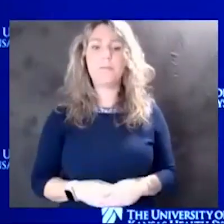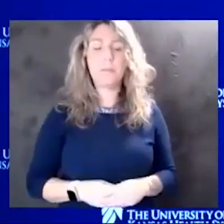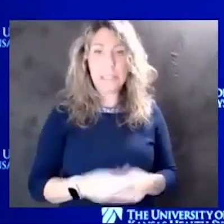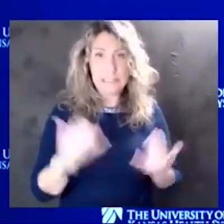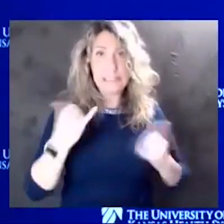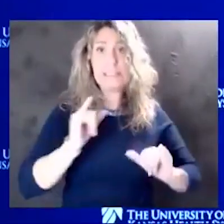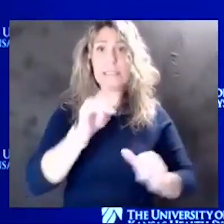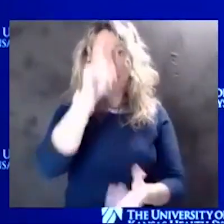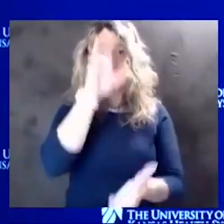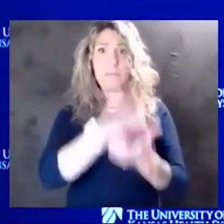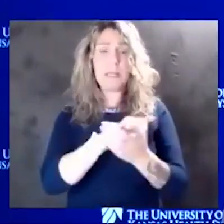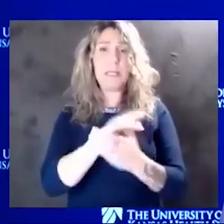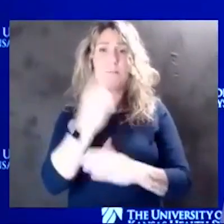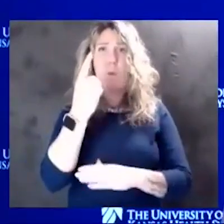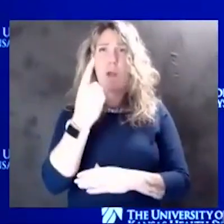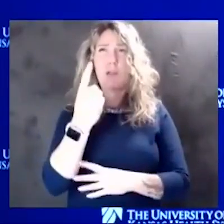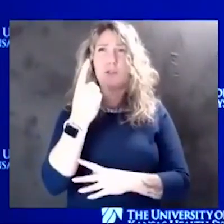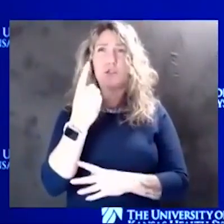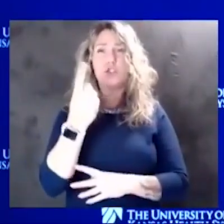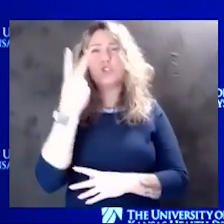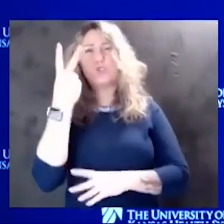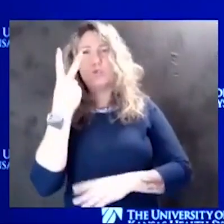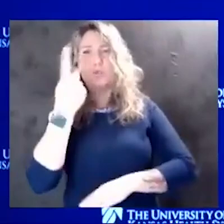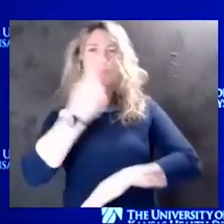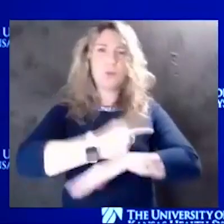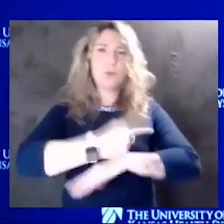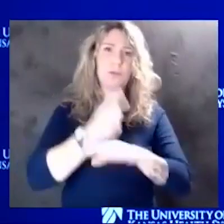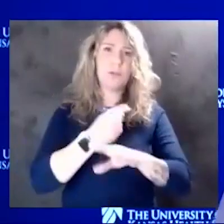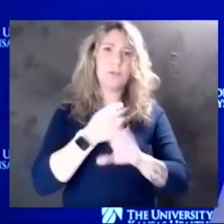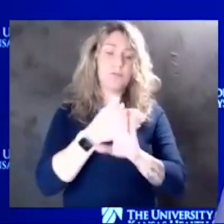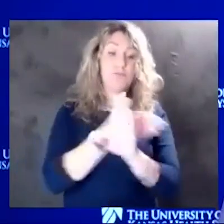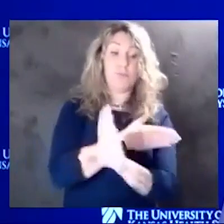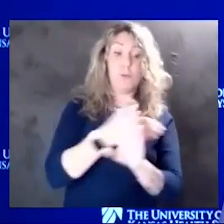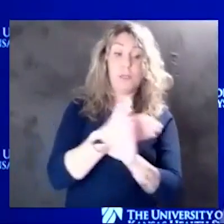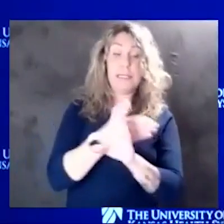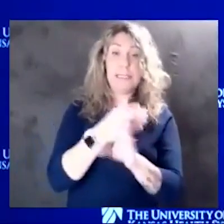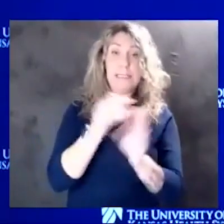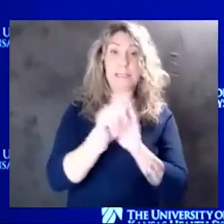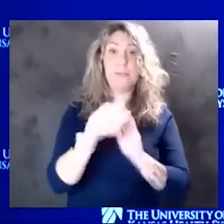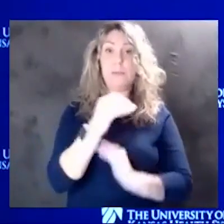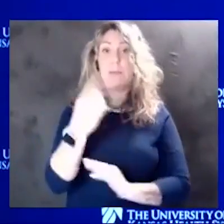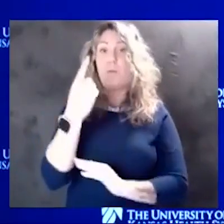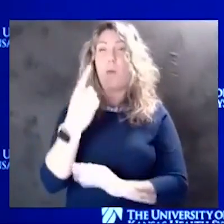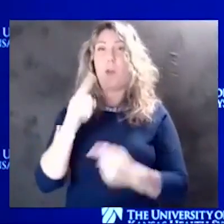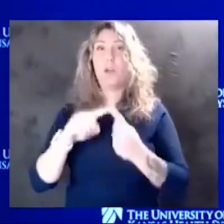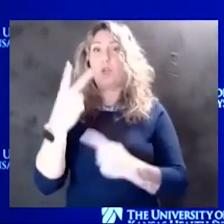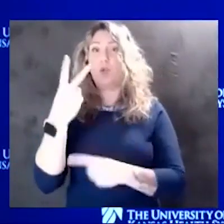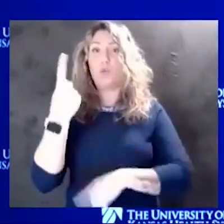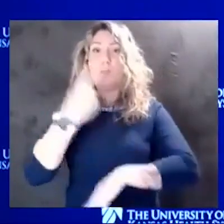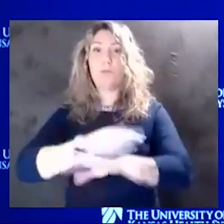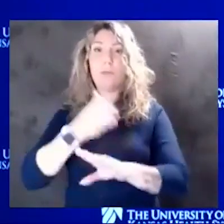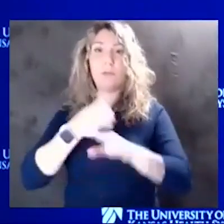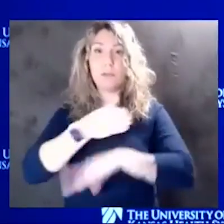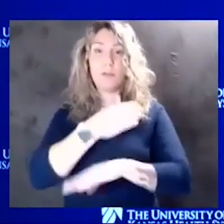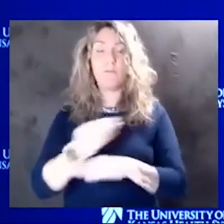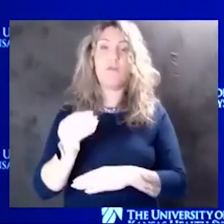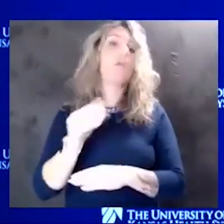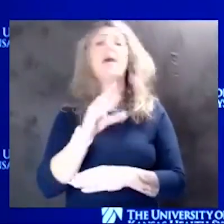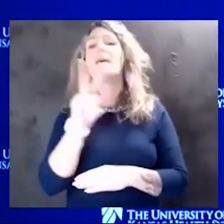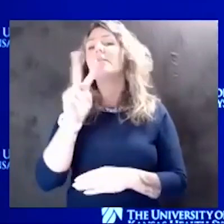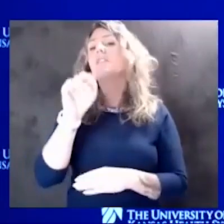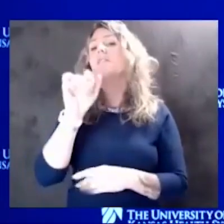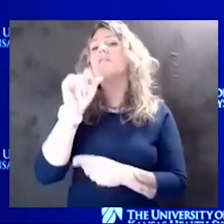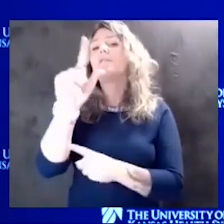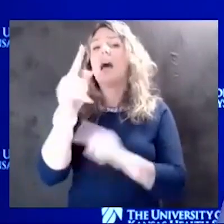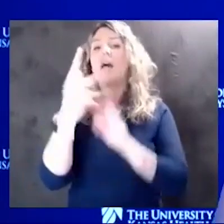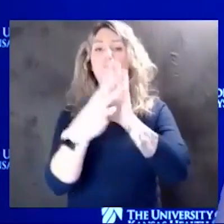days prior to symptoms to 1 to 2 days after. And then your viral titers or your viral replication is going to decrease,